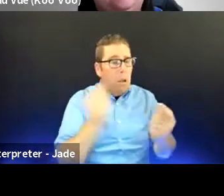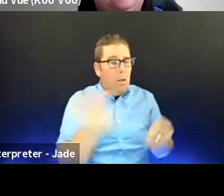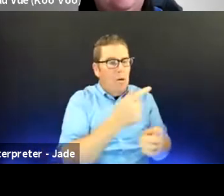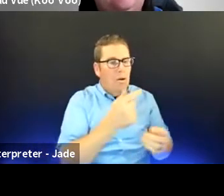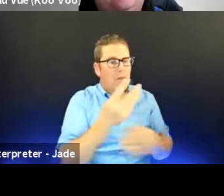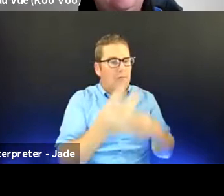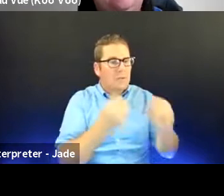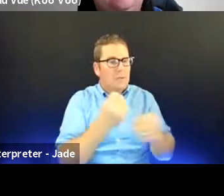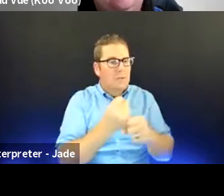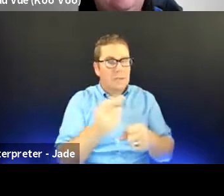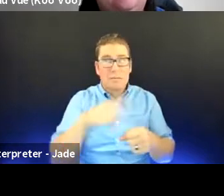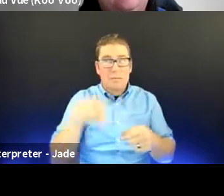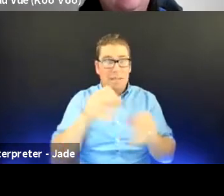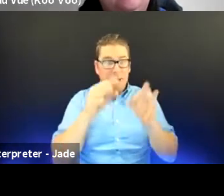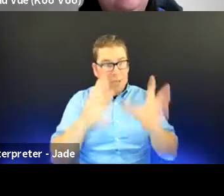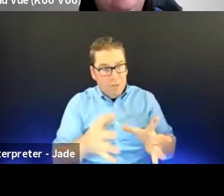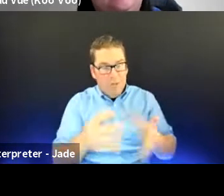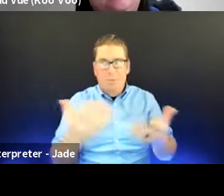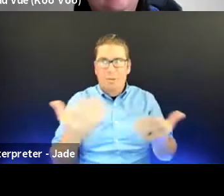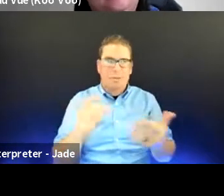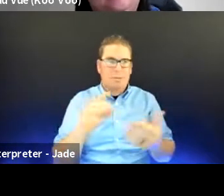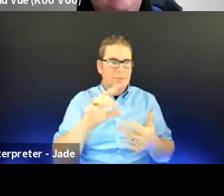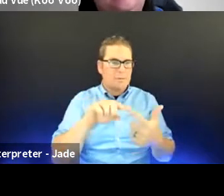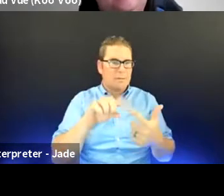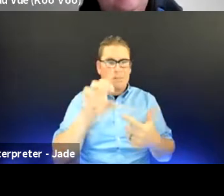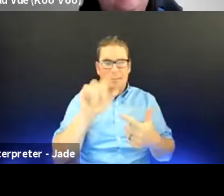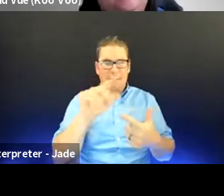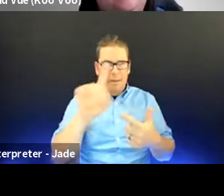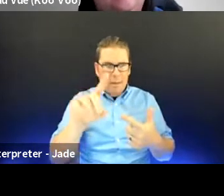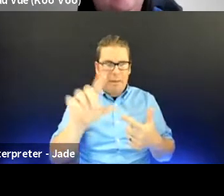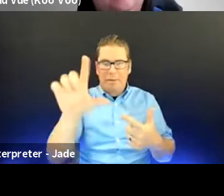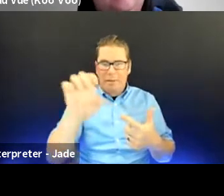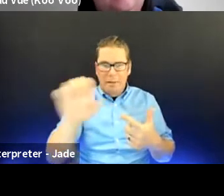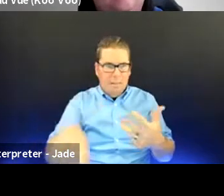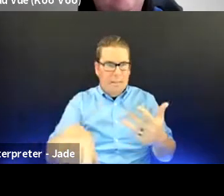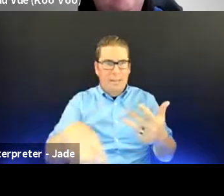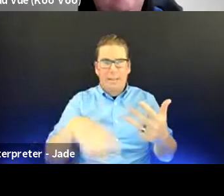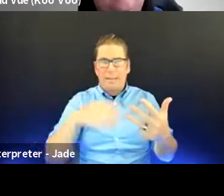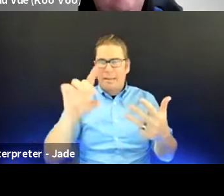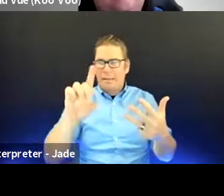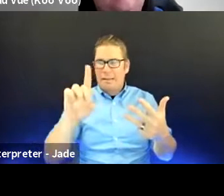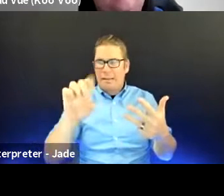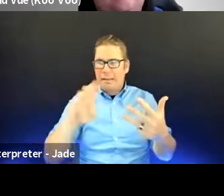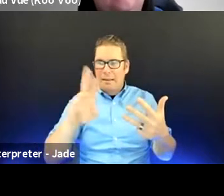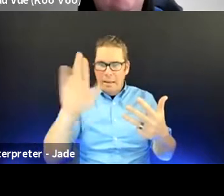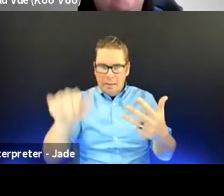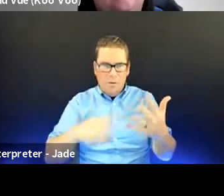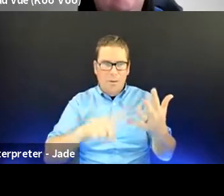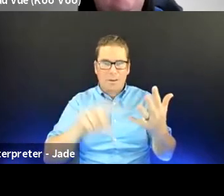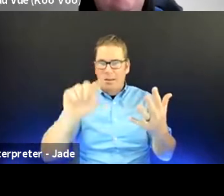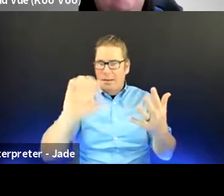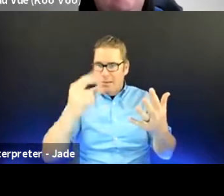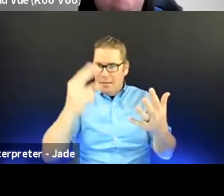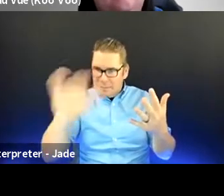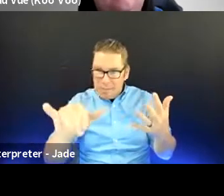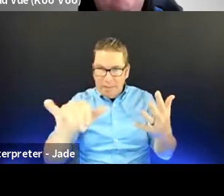the interpreters and David, Lee, everybody being here helping out, Deborah, Q, and Chai. So it's awesome to see everybody and see a face and put